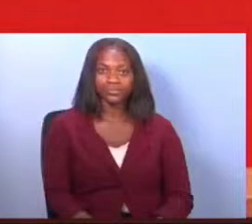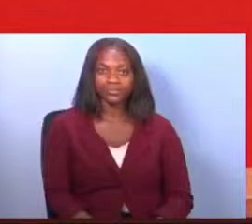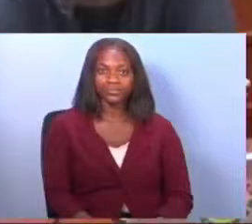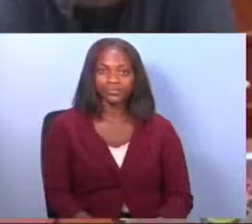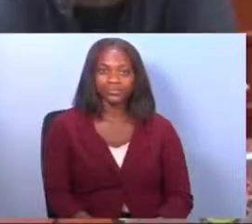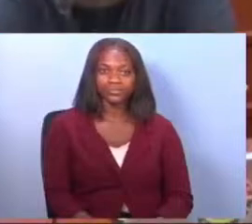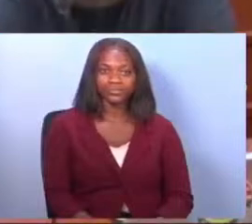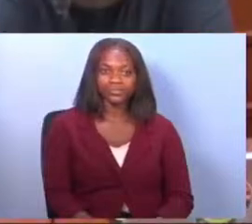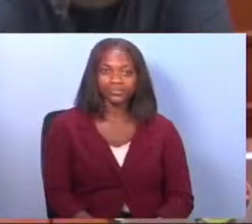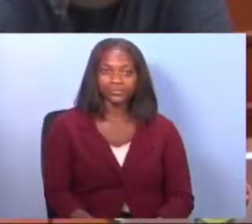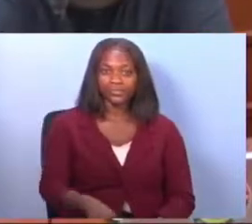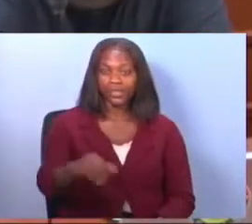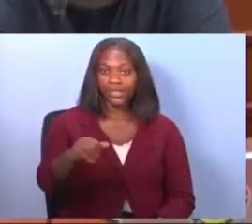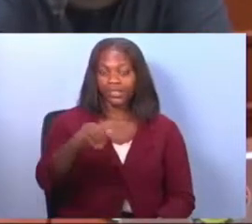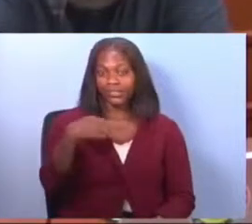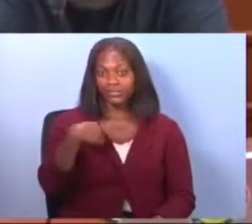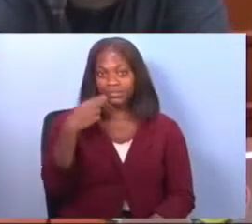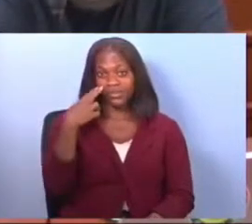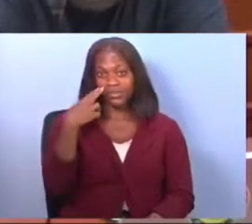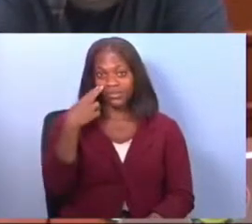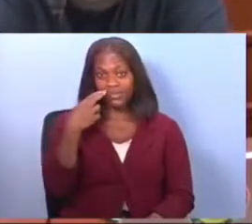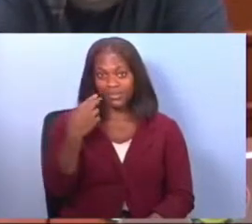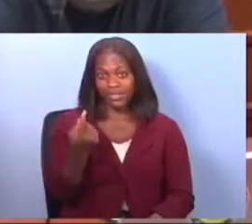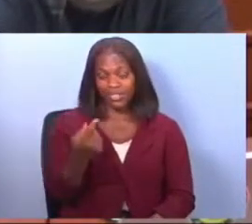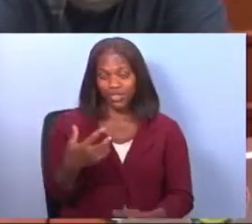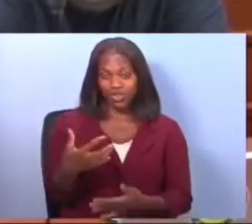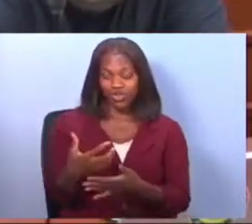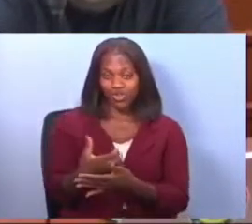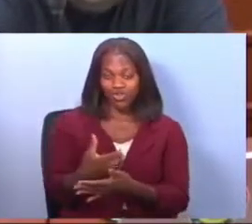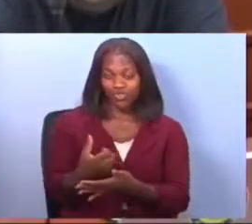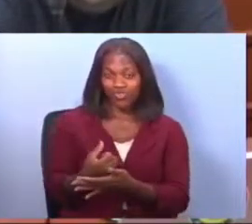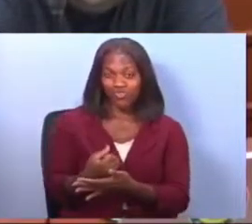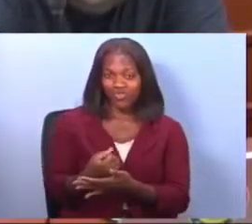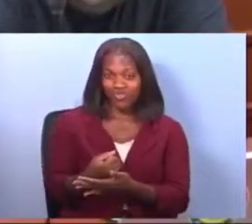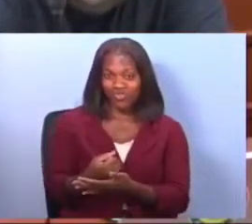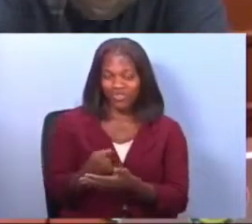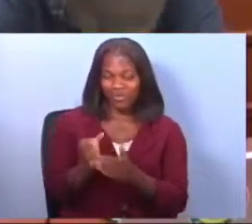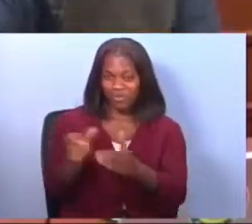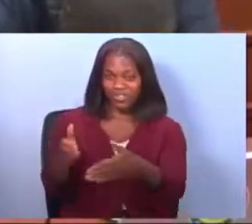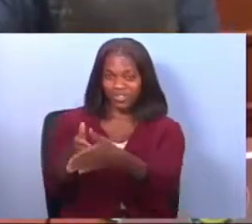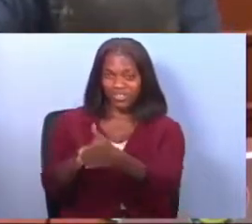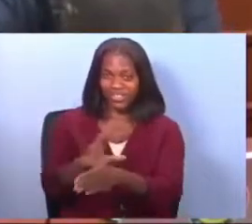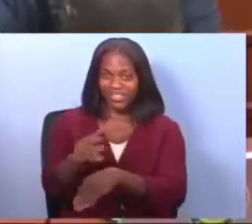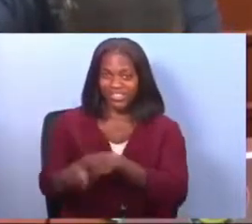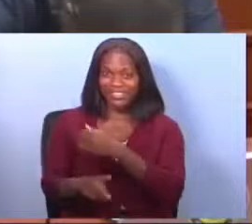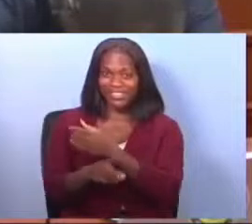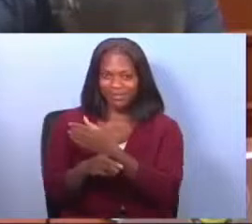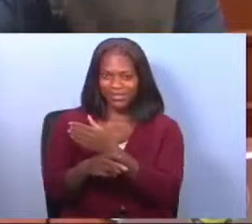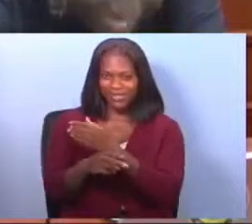I can see the incoming majority leader and his deputy conferring.